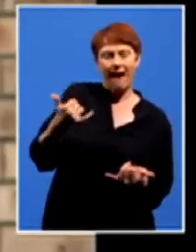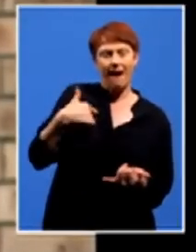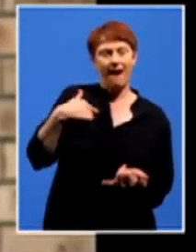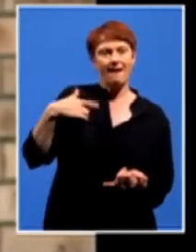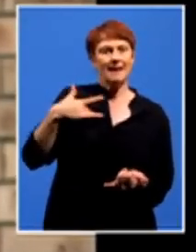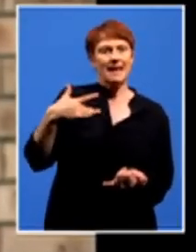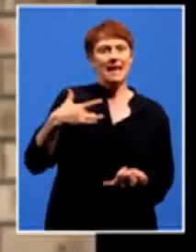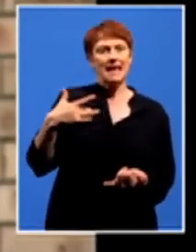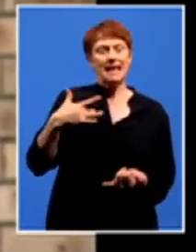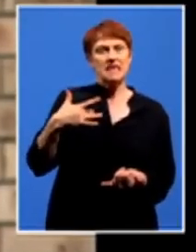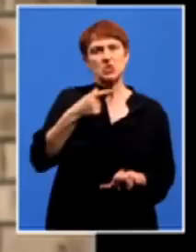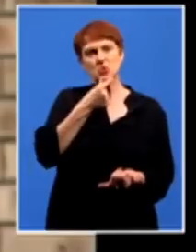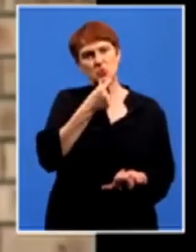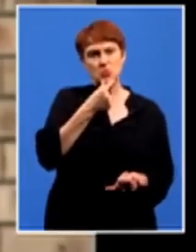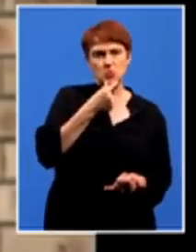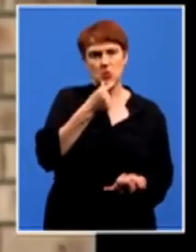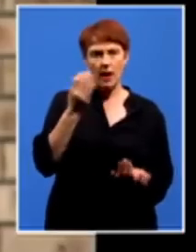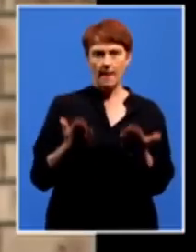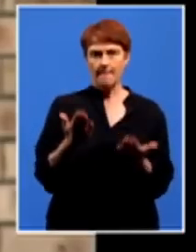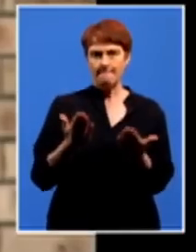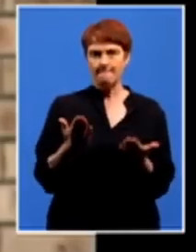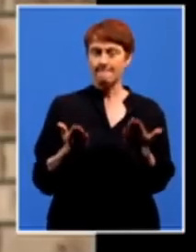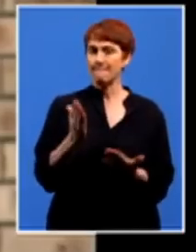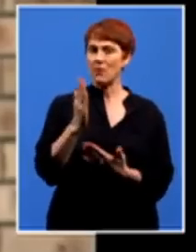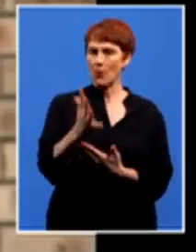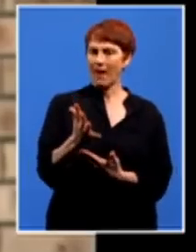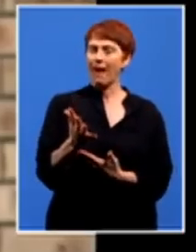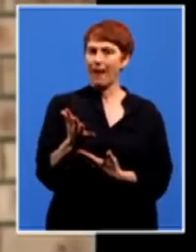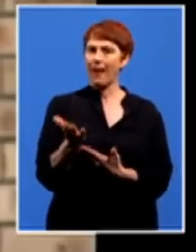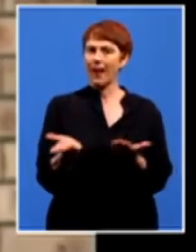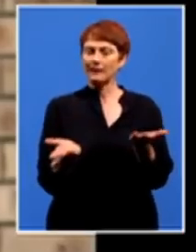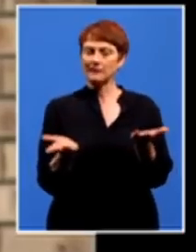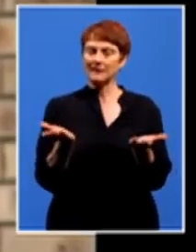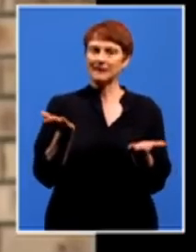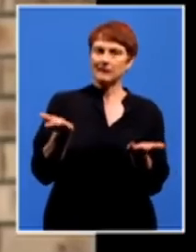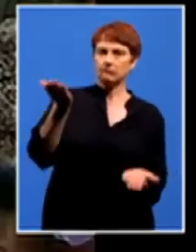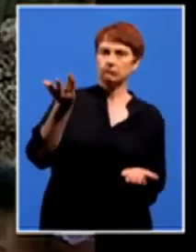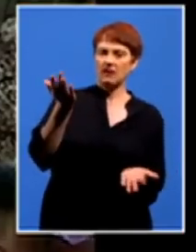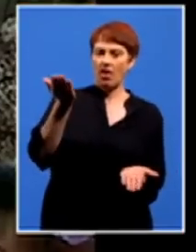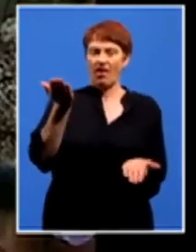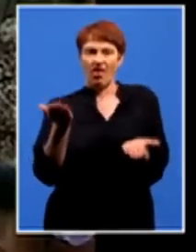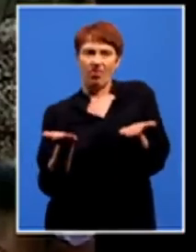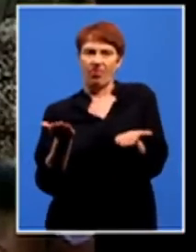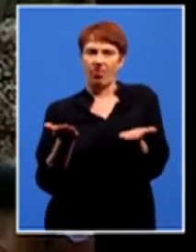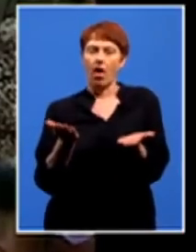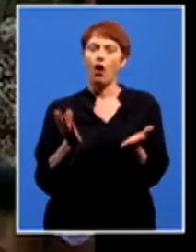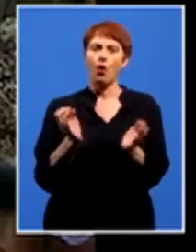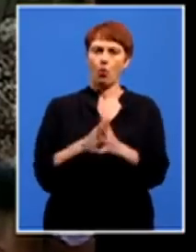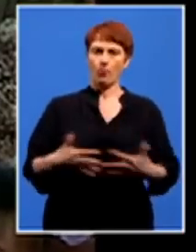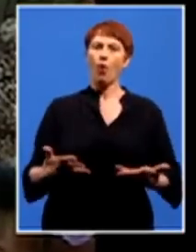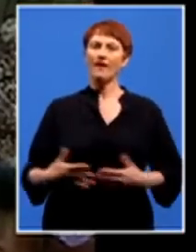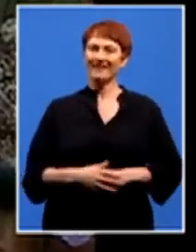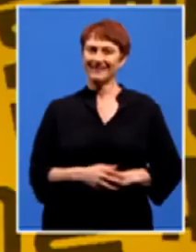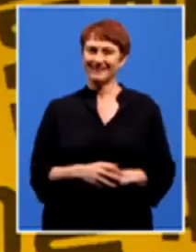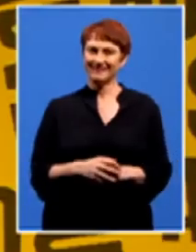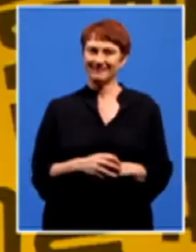we will have to say we are no longer observing a non-sexist South